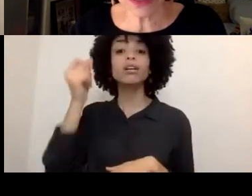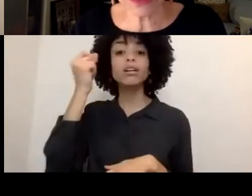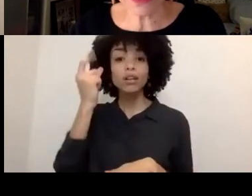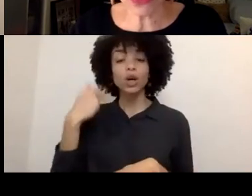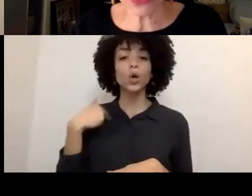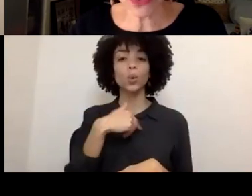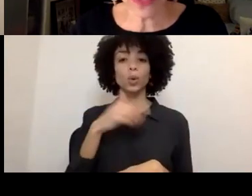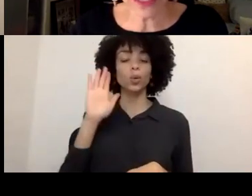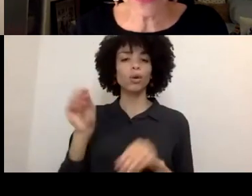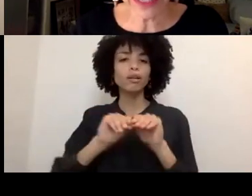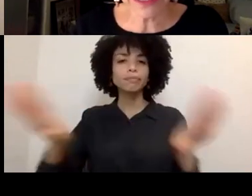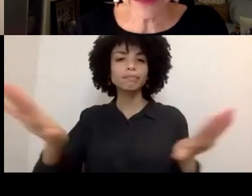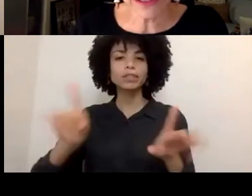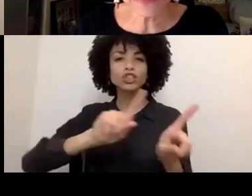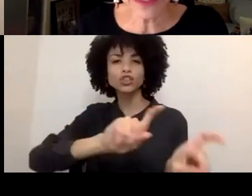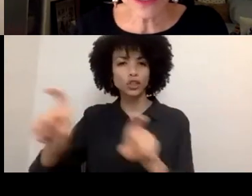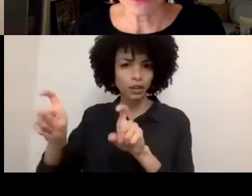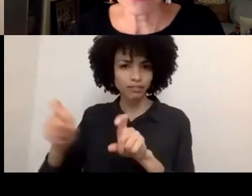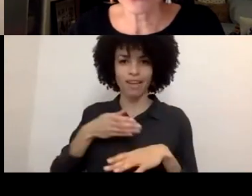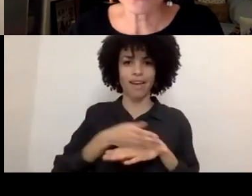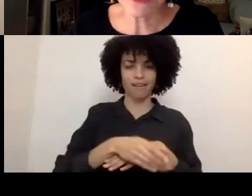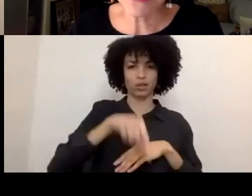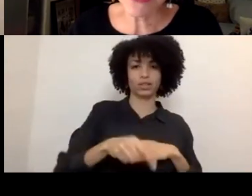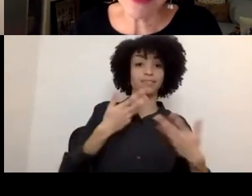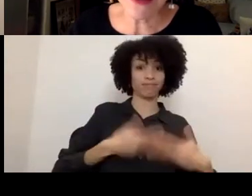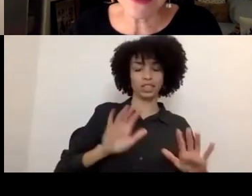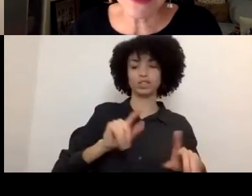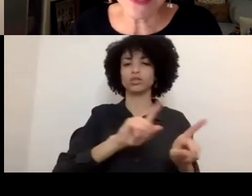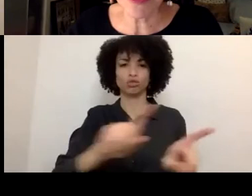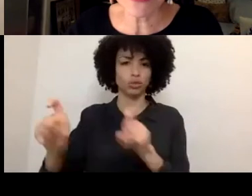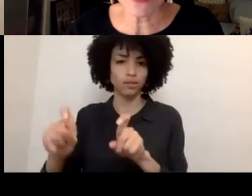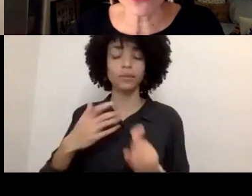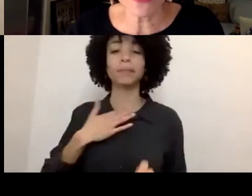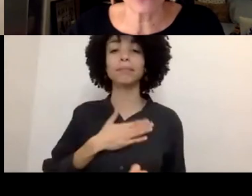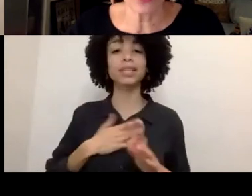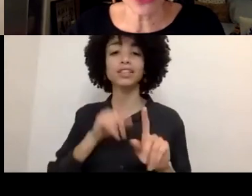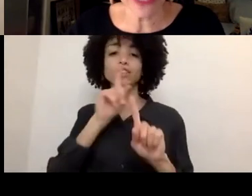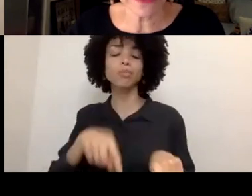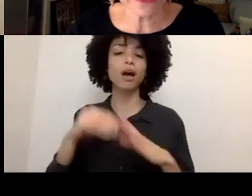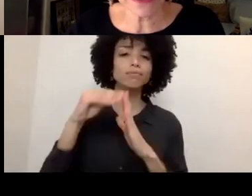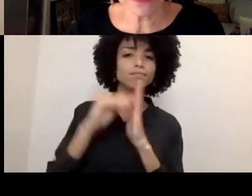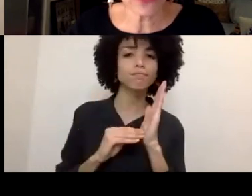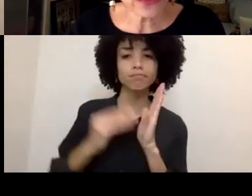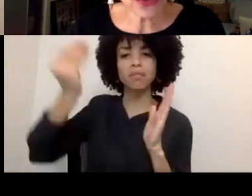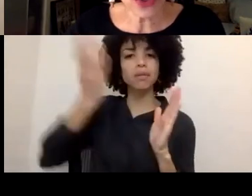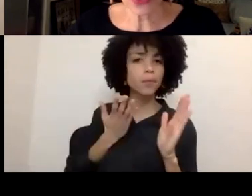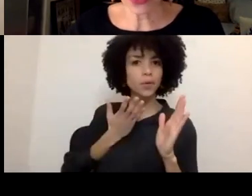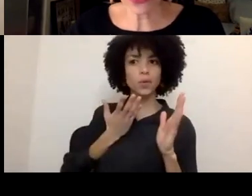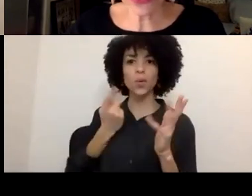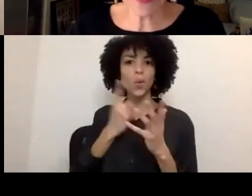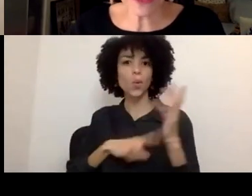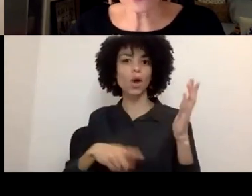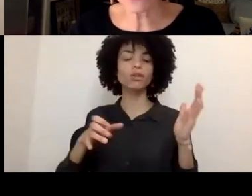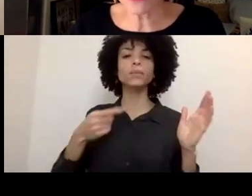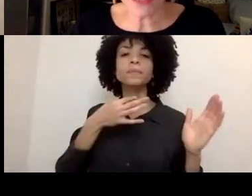a post-discussion survey via email. So please respond to help us understand what you'd like to discuss further or